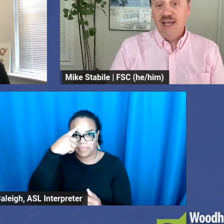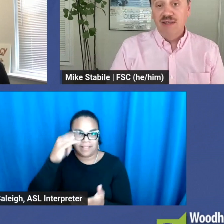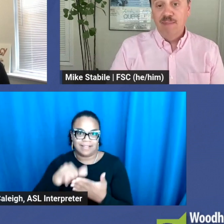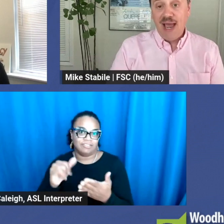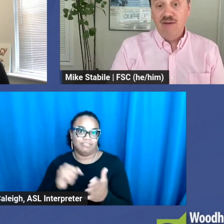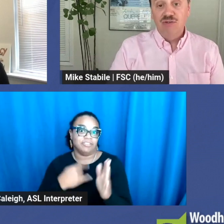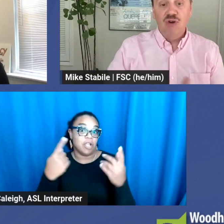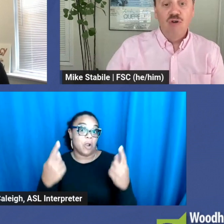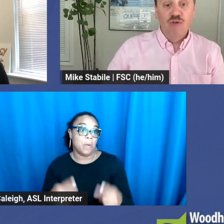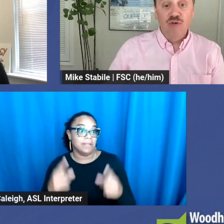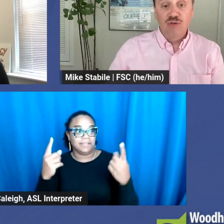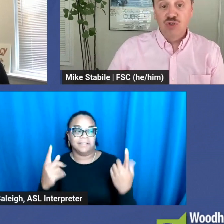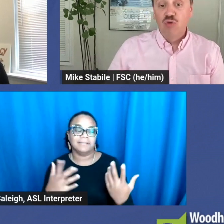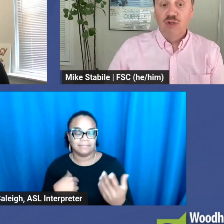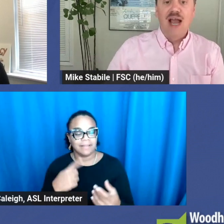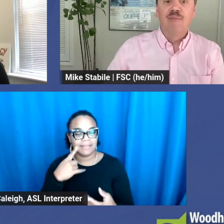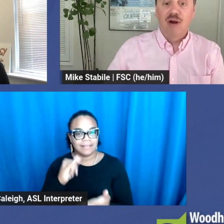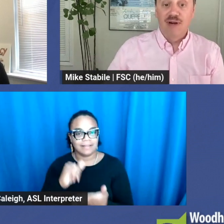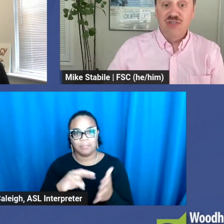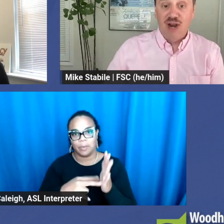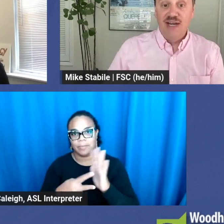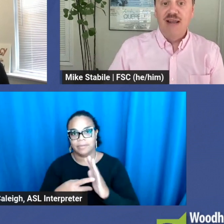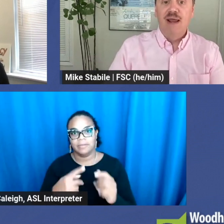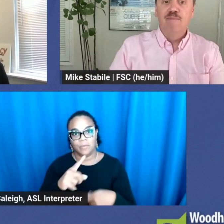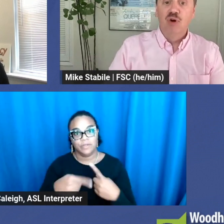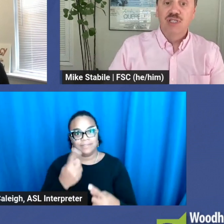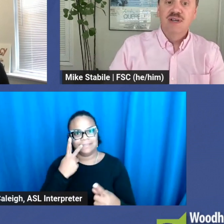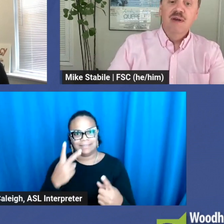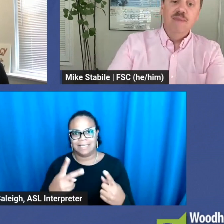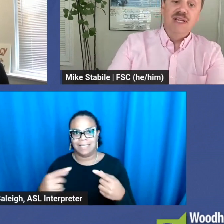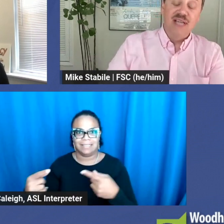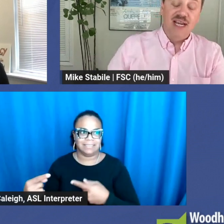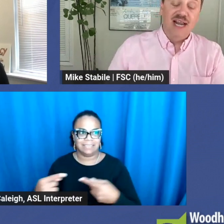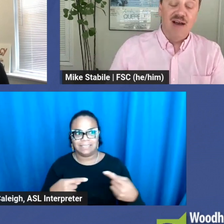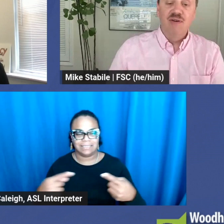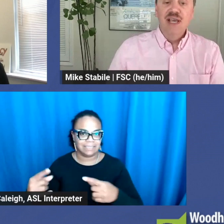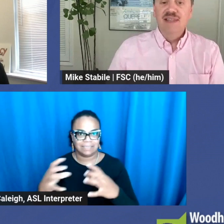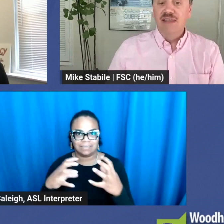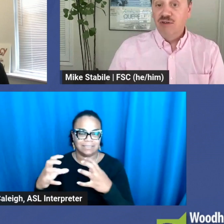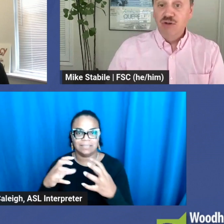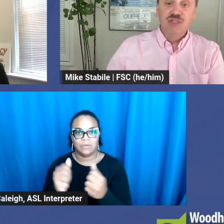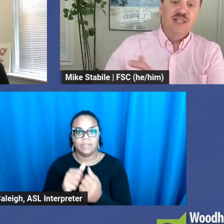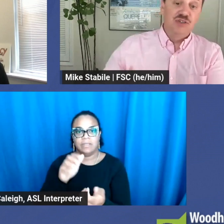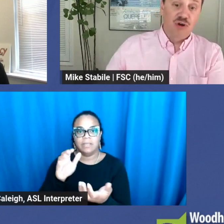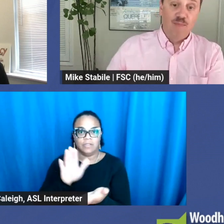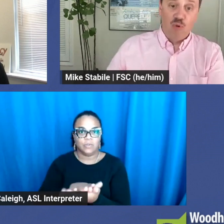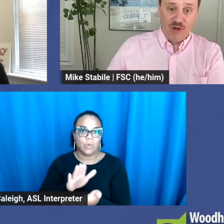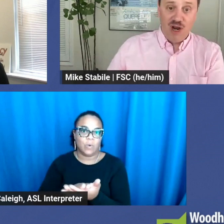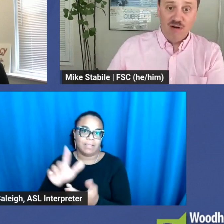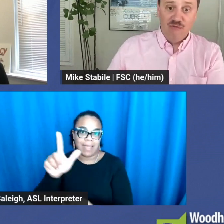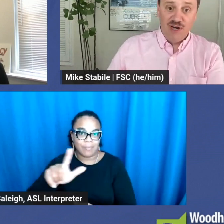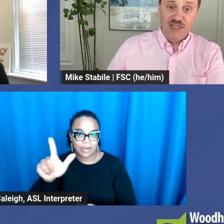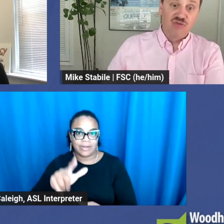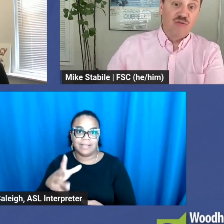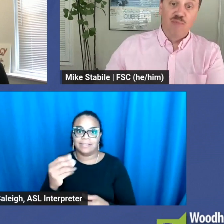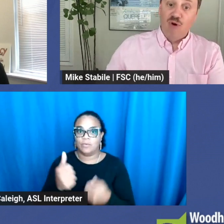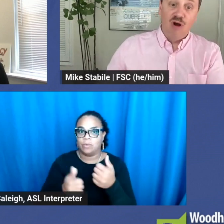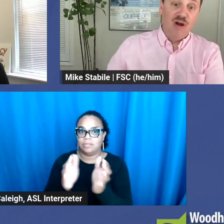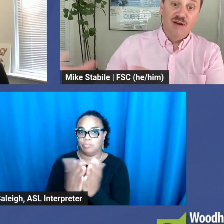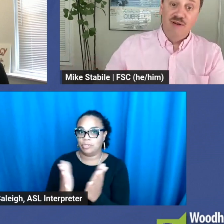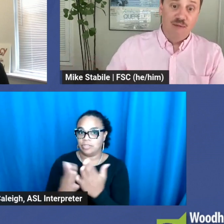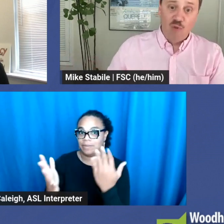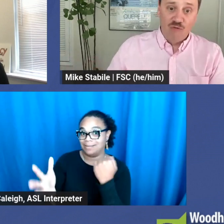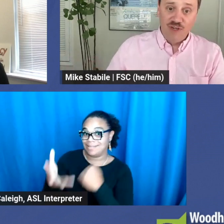you look at the battles over school libraries, right, and books being taken out, that they're using the term pornography, this sort